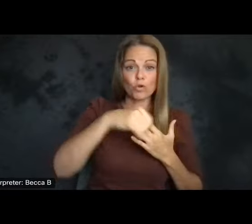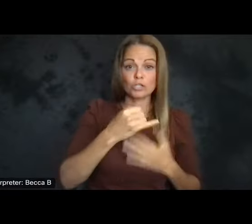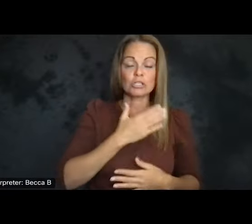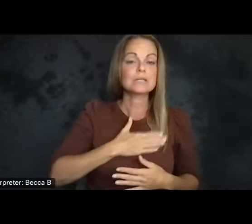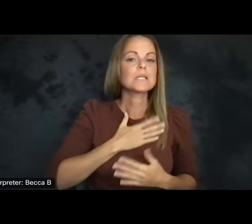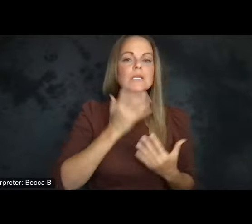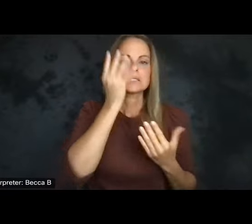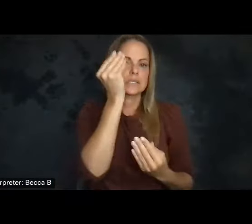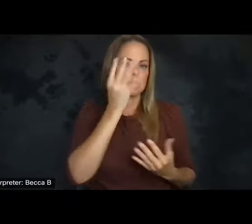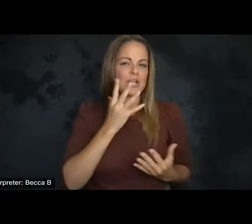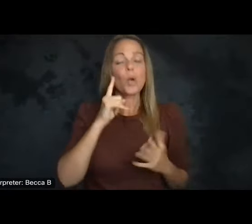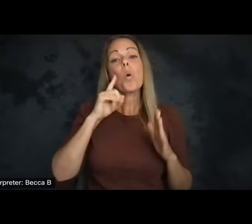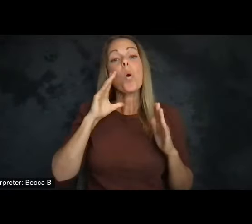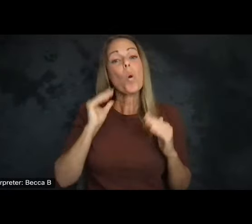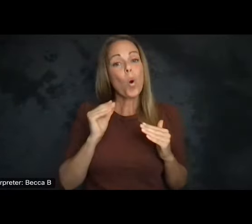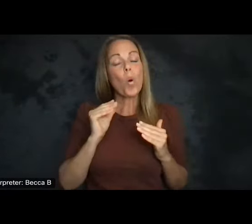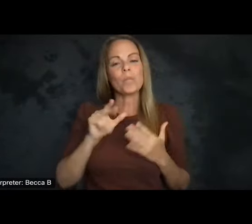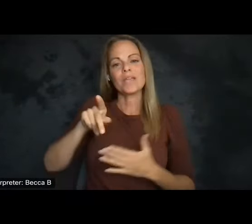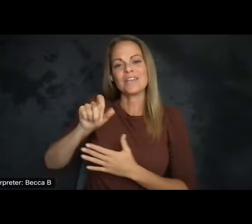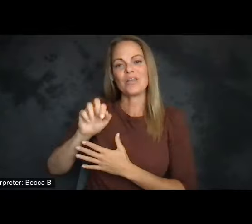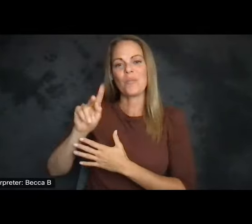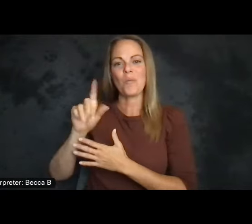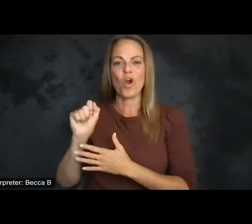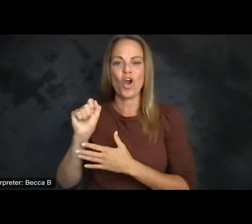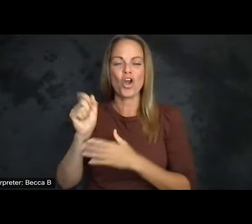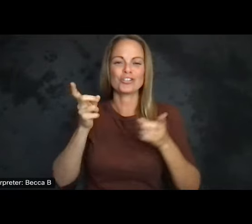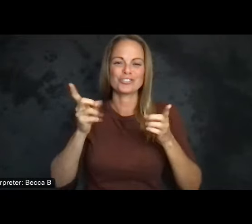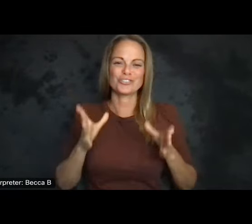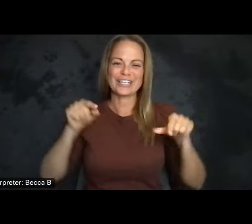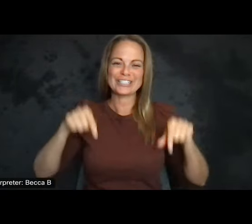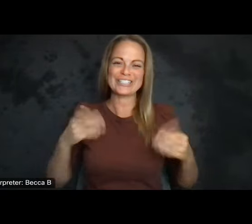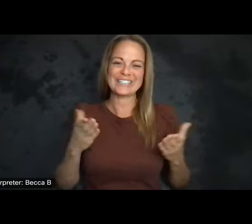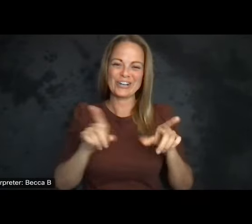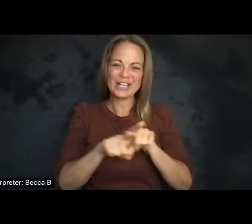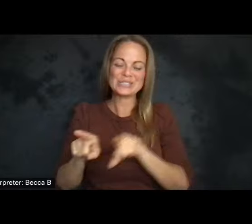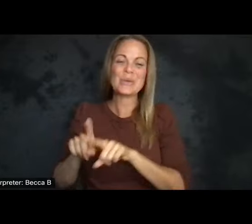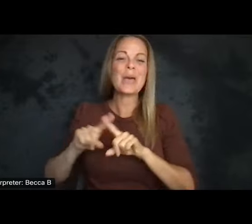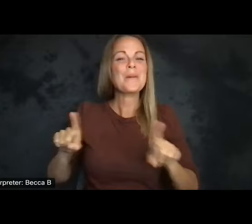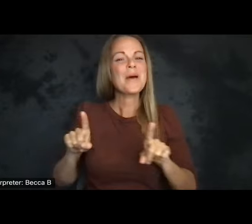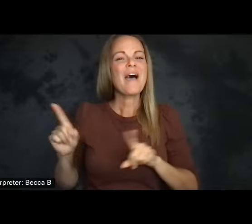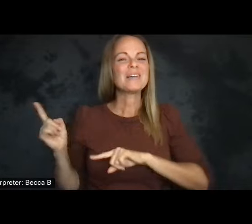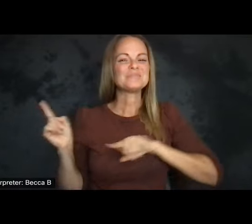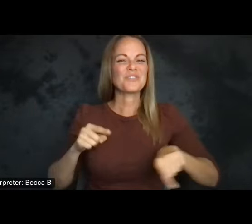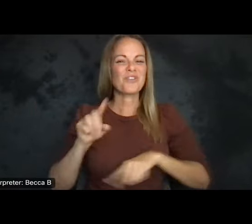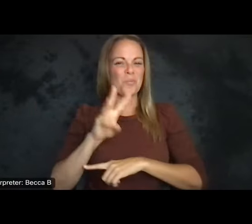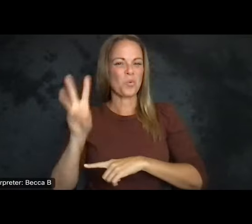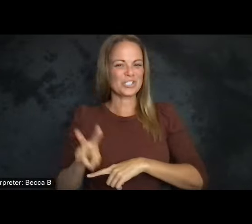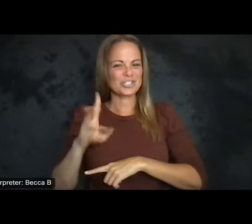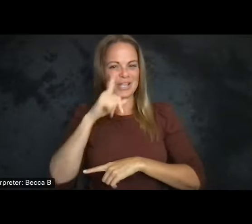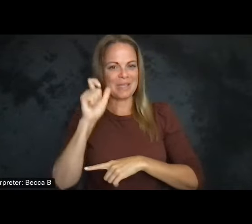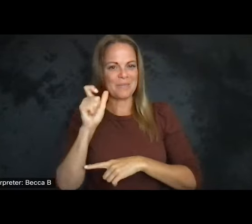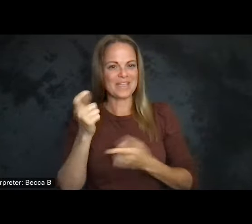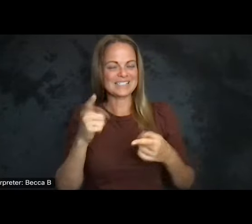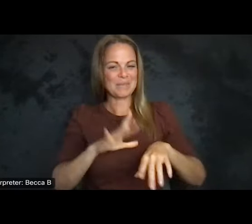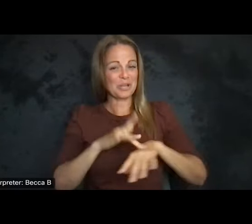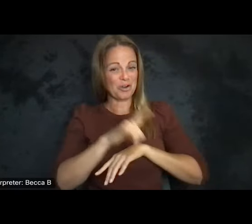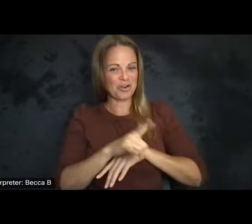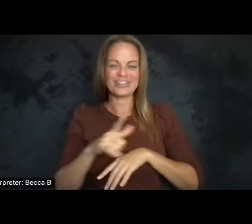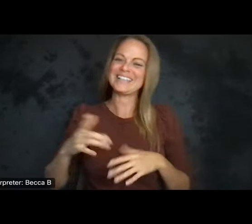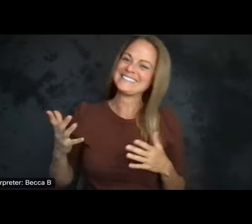know. I was hoping to have our Parks Director here with me as well, but he's coming up out of Wichita, and since we're going a little bit early, he's not